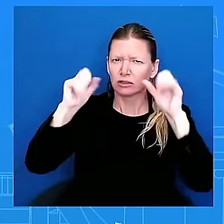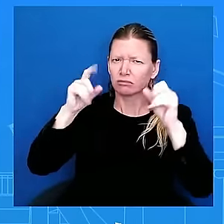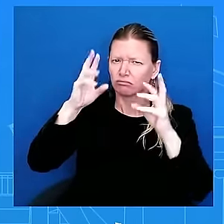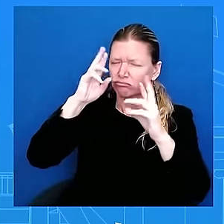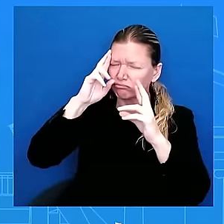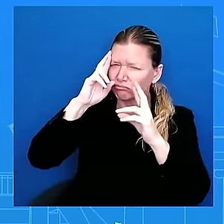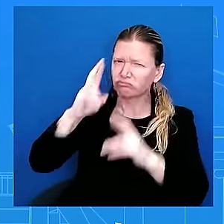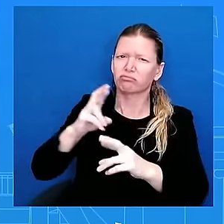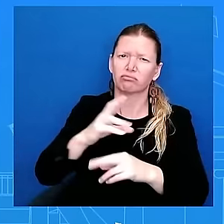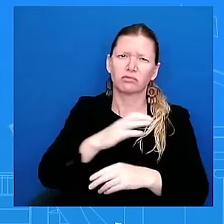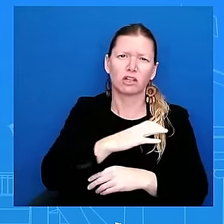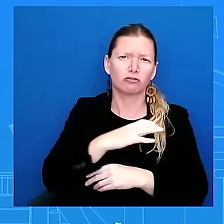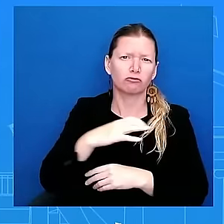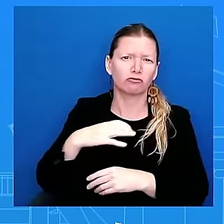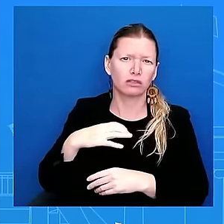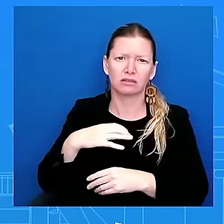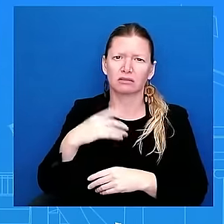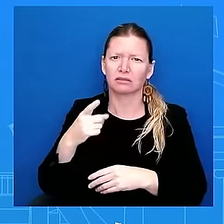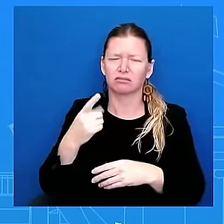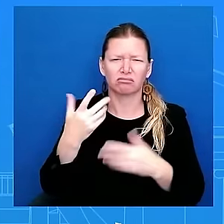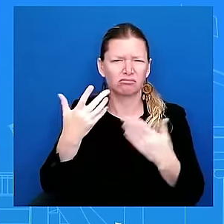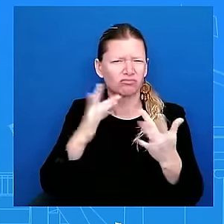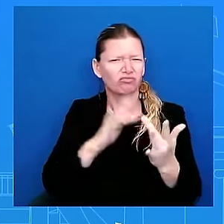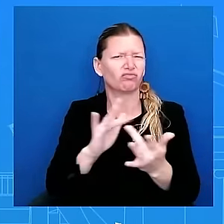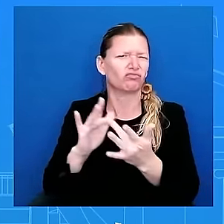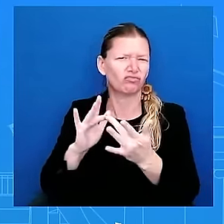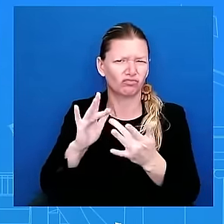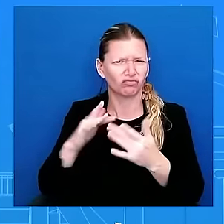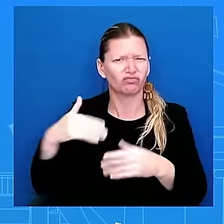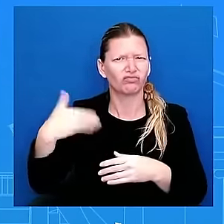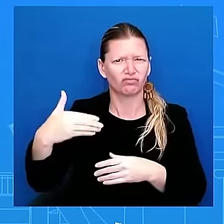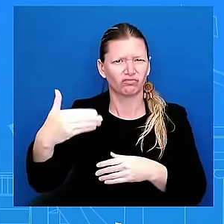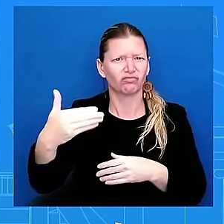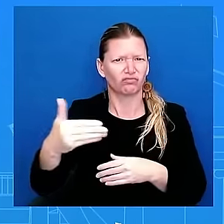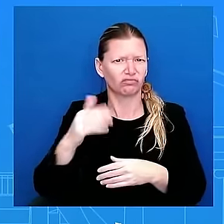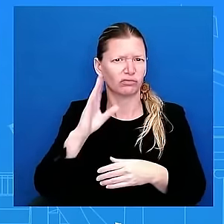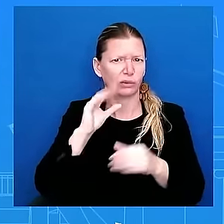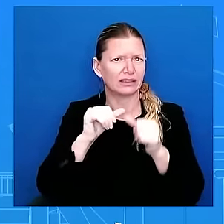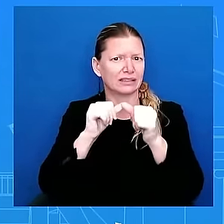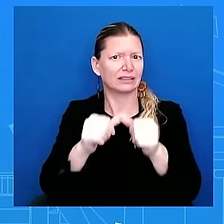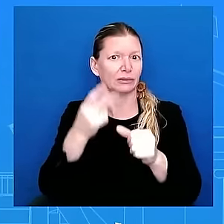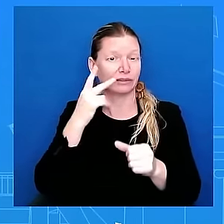contact with them, and that's what you're going to continue to see. All right. Thanks, everybody. Thanks, everyone.